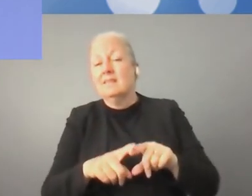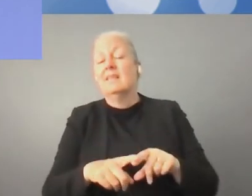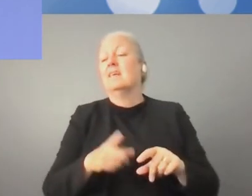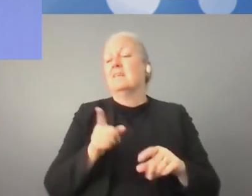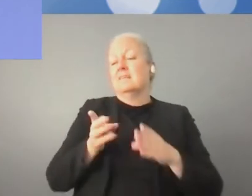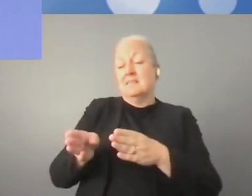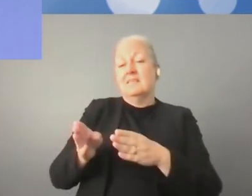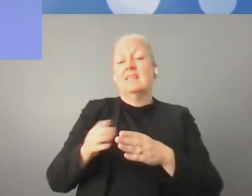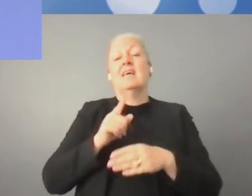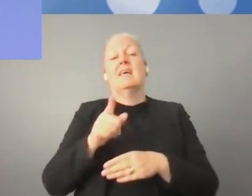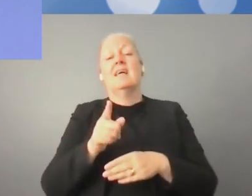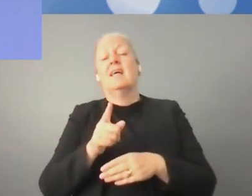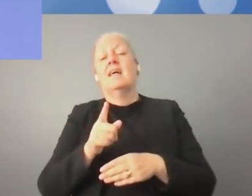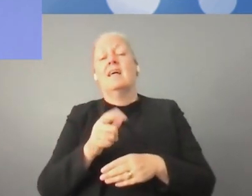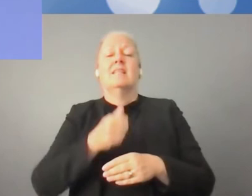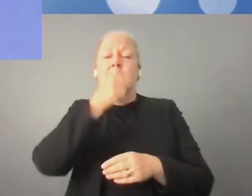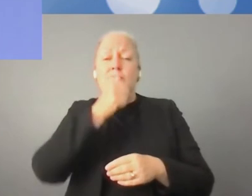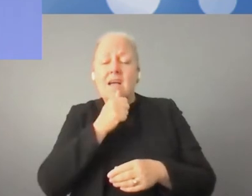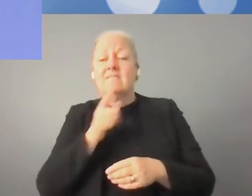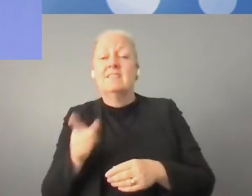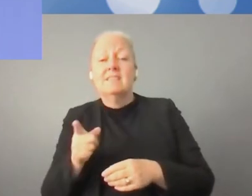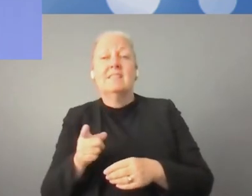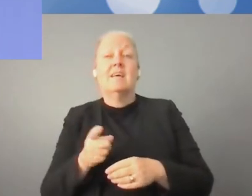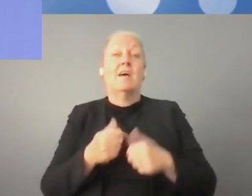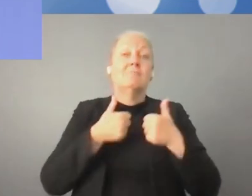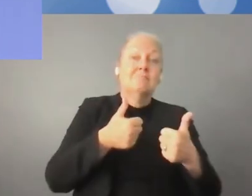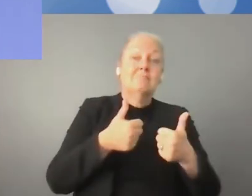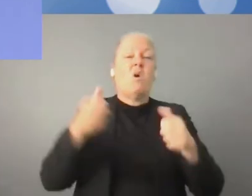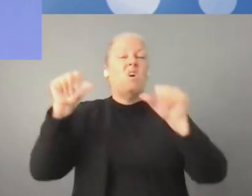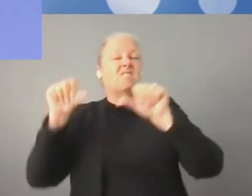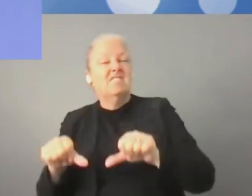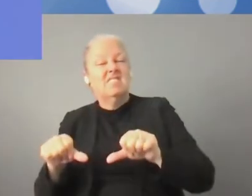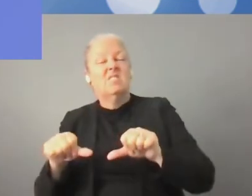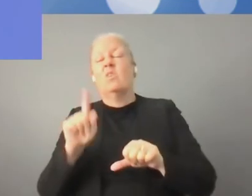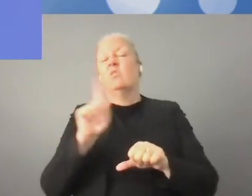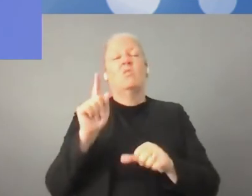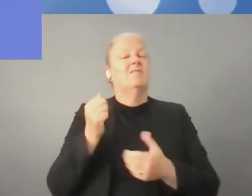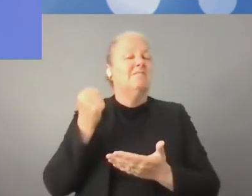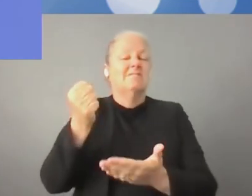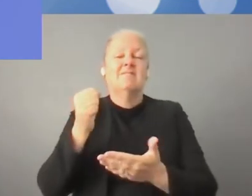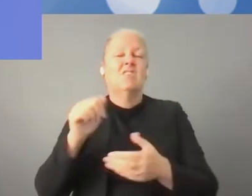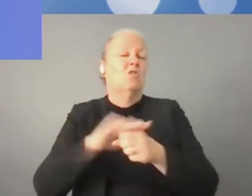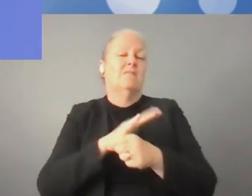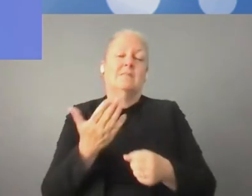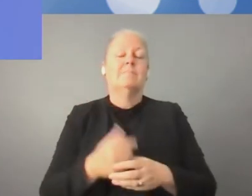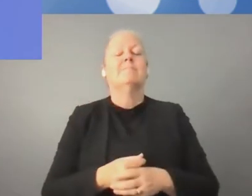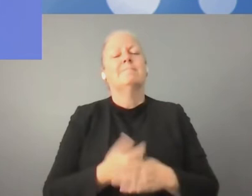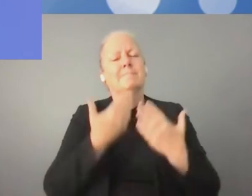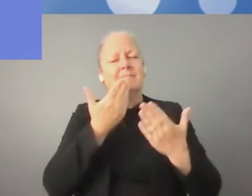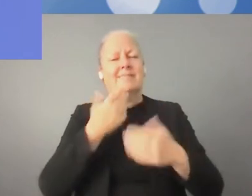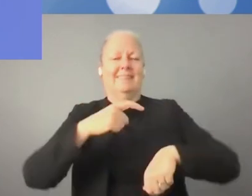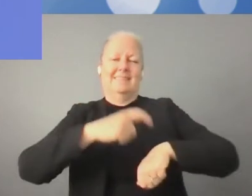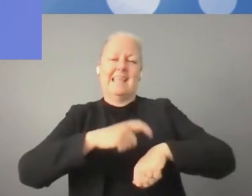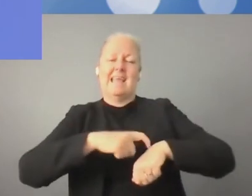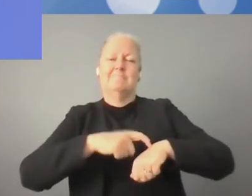investment fails or is not sufficient i'll stop here thank you very much that we are running out of time but